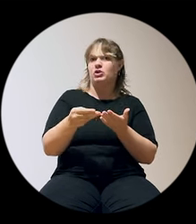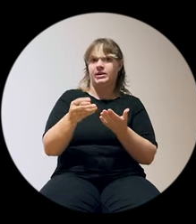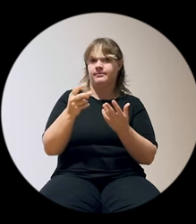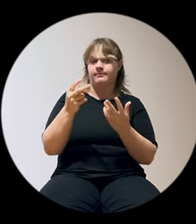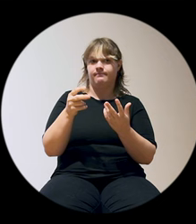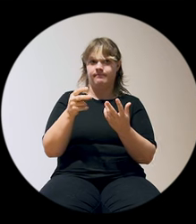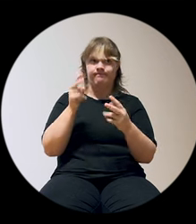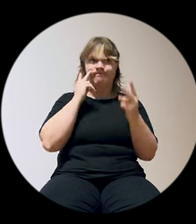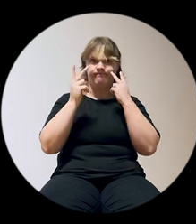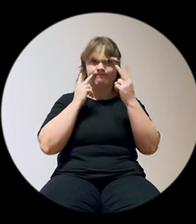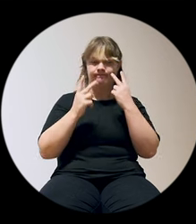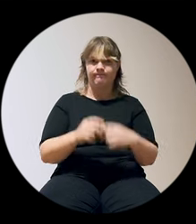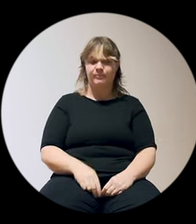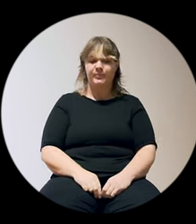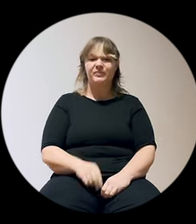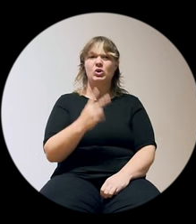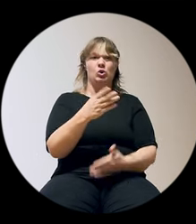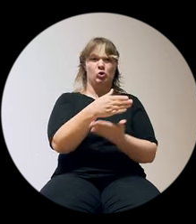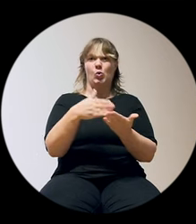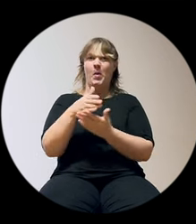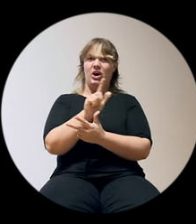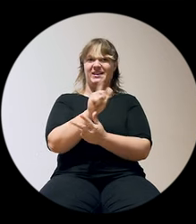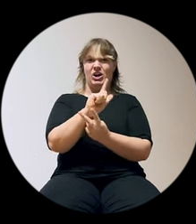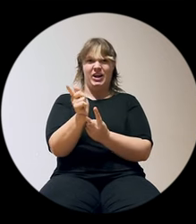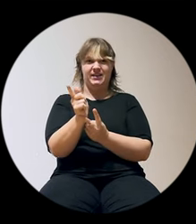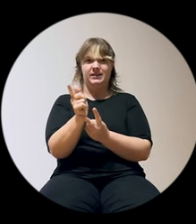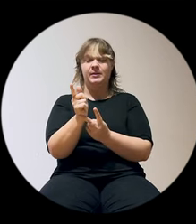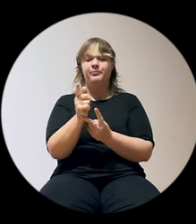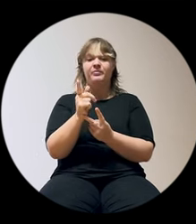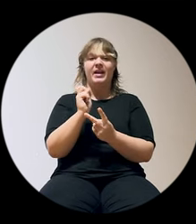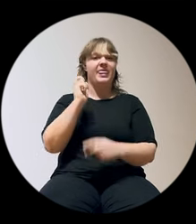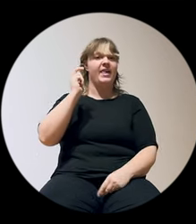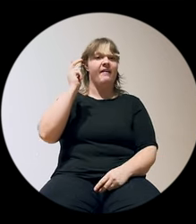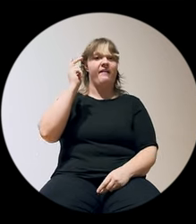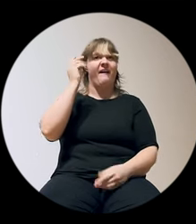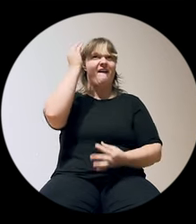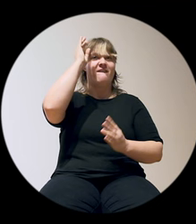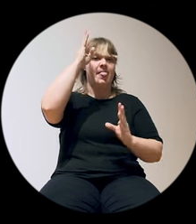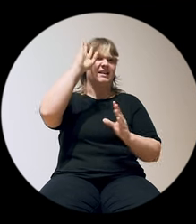two-part series, I feel like the philosophy to me for this work was